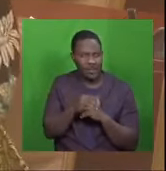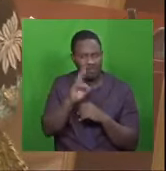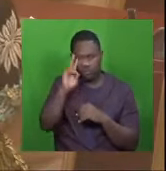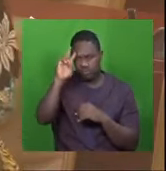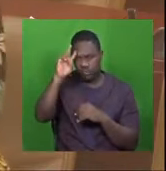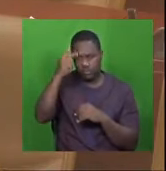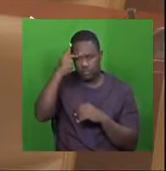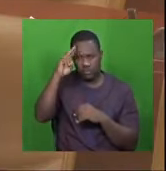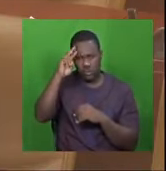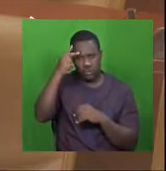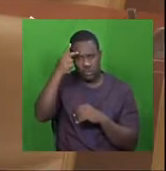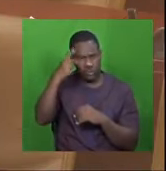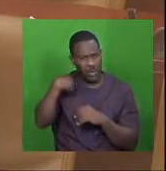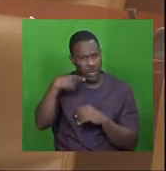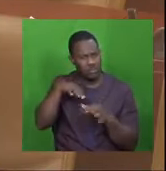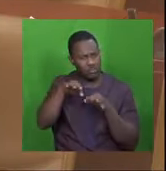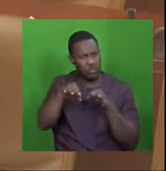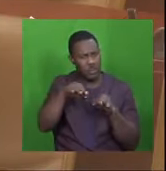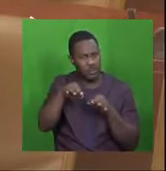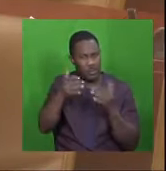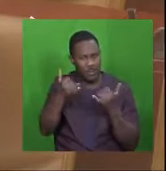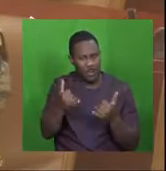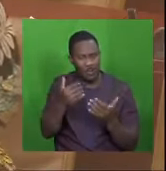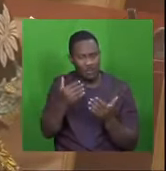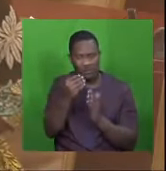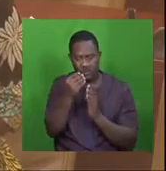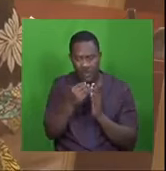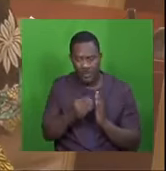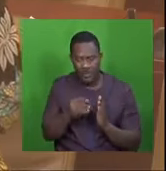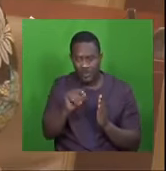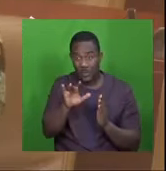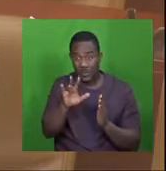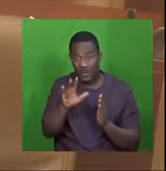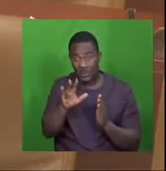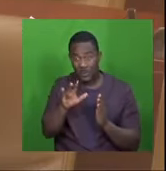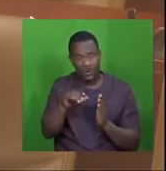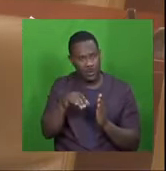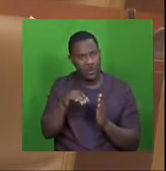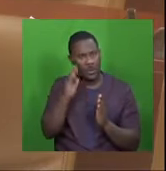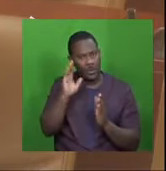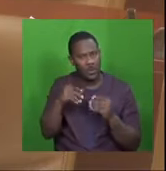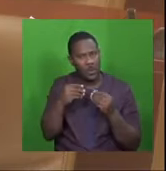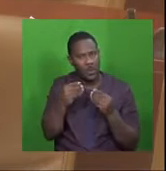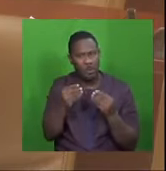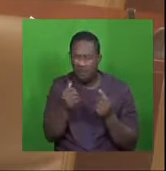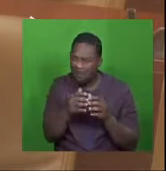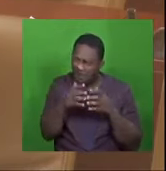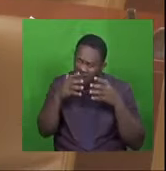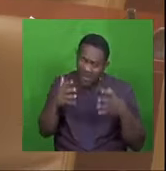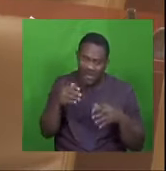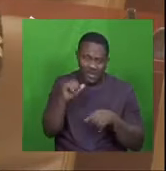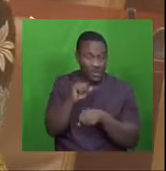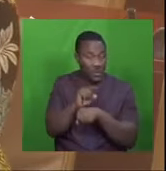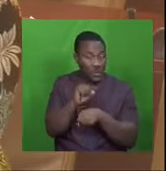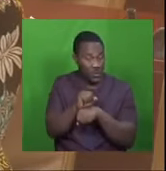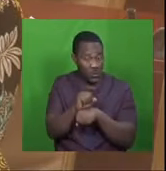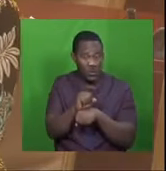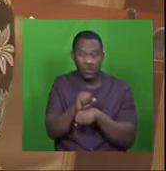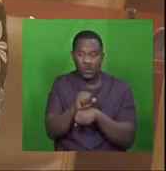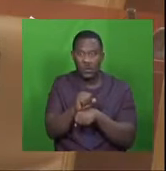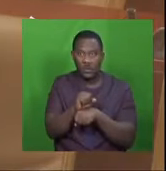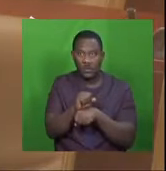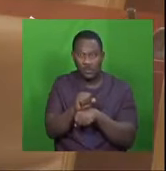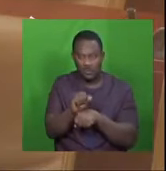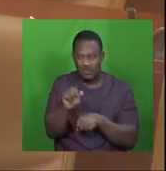that have been put out there. One, this current budget, the 2023 budget, is going to provide lots of jobs. when you look at the youth tax